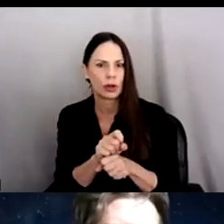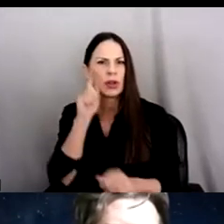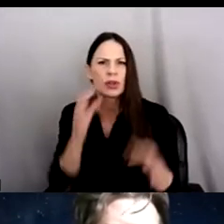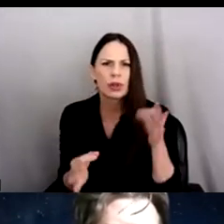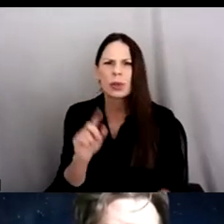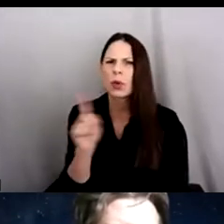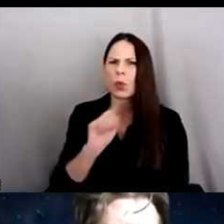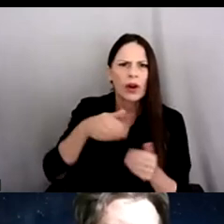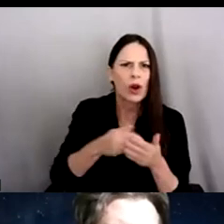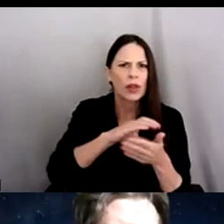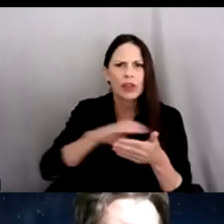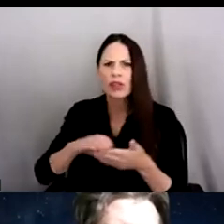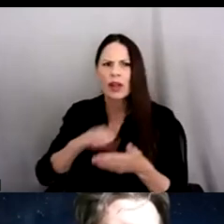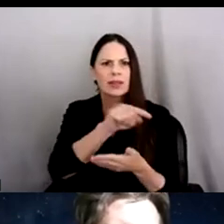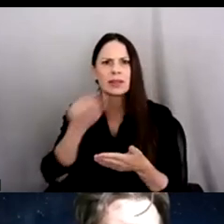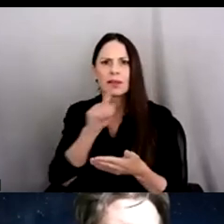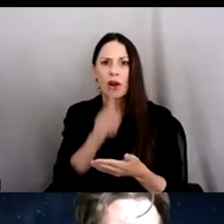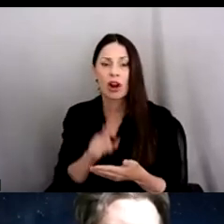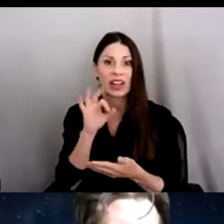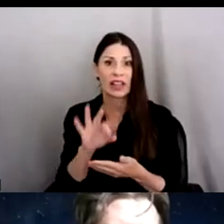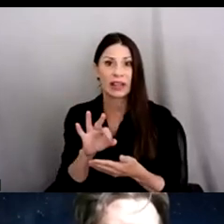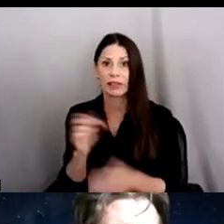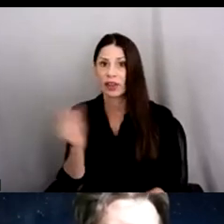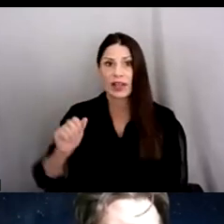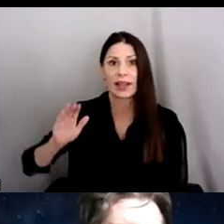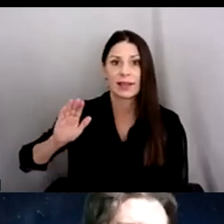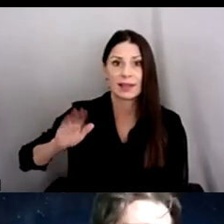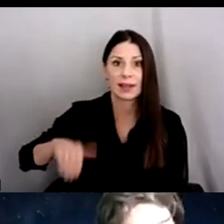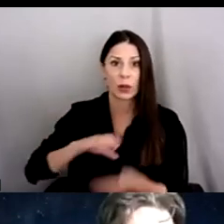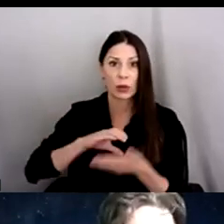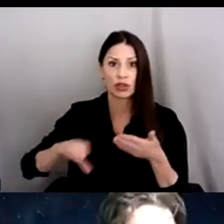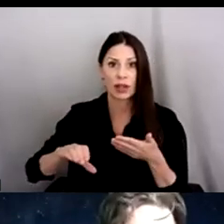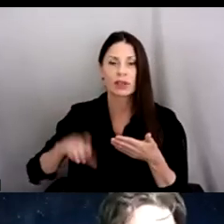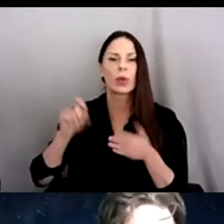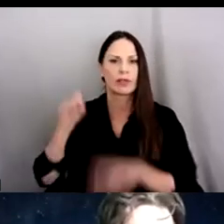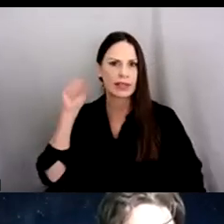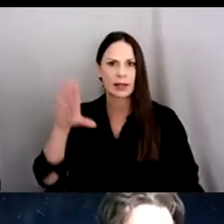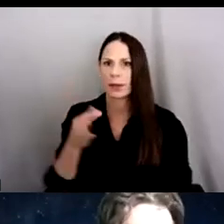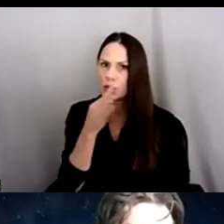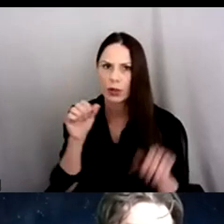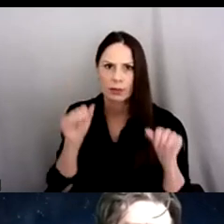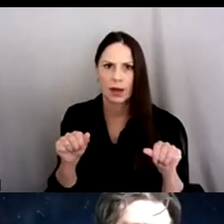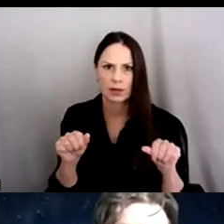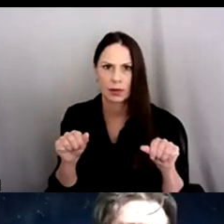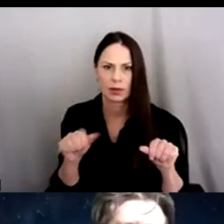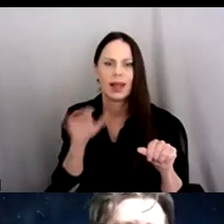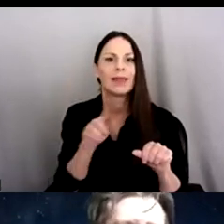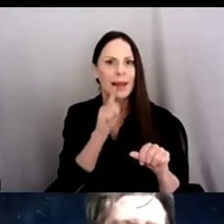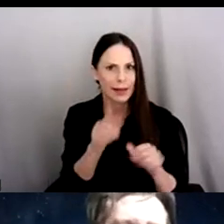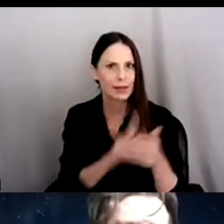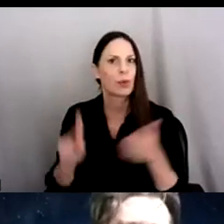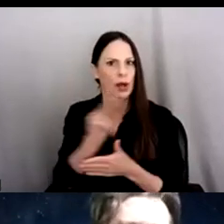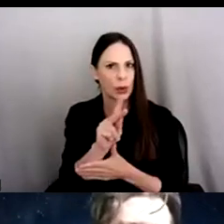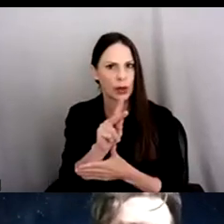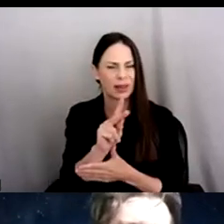are at and if there's anything, any delinquent checks that we need to get sent out as soon as possible. That is a priority. And so I do appreciate